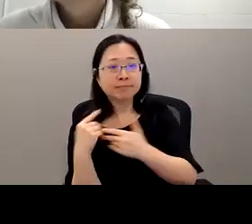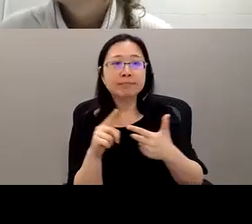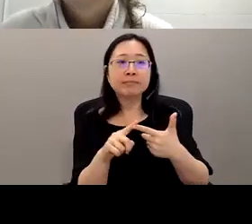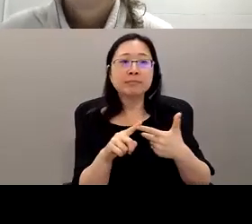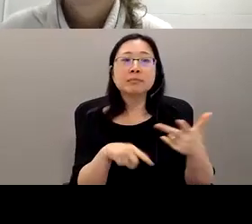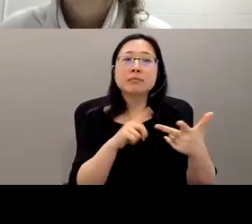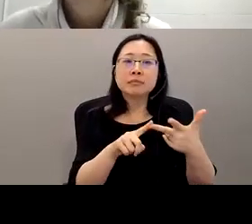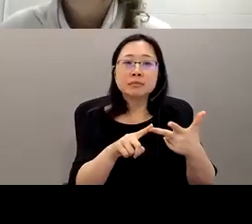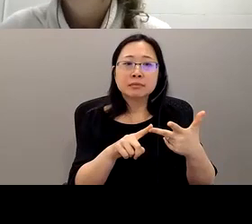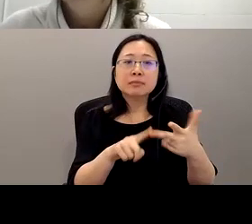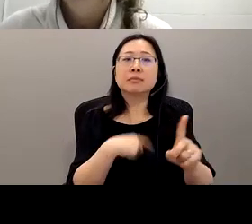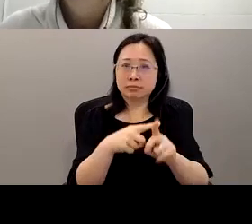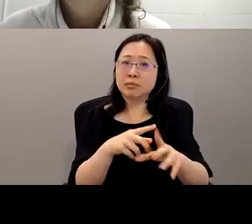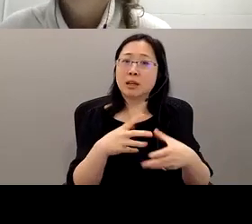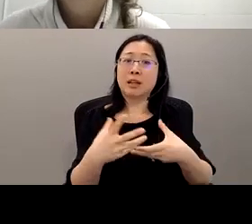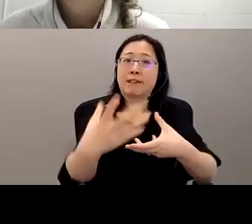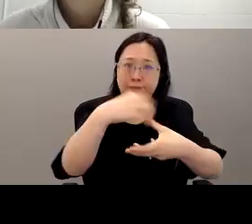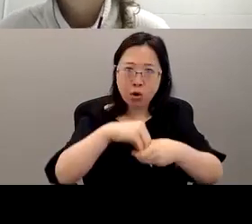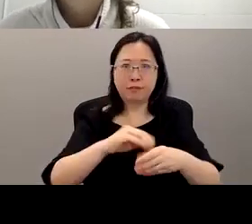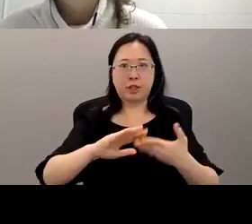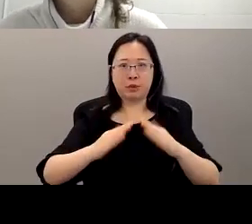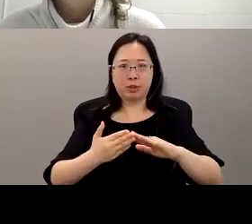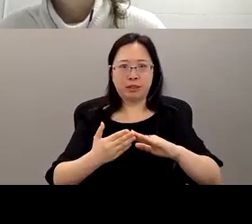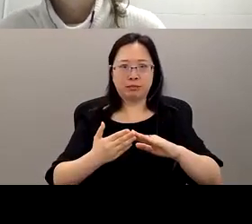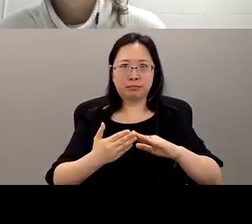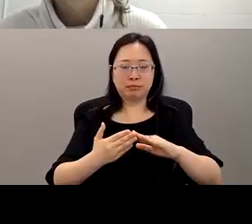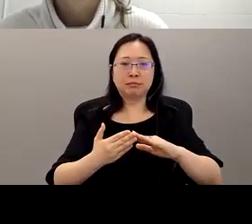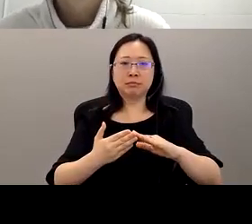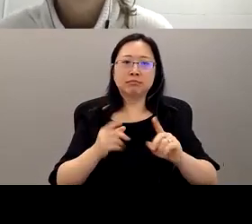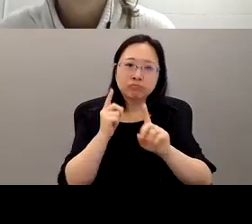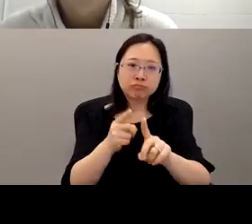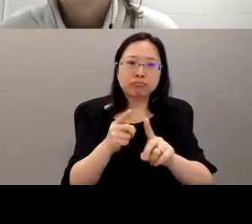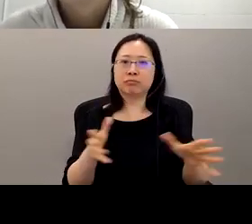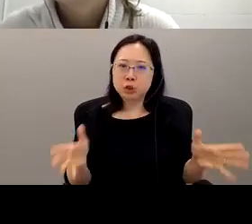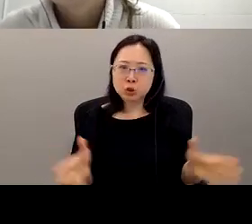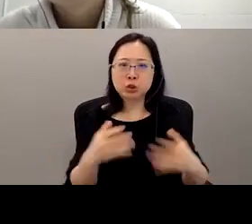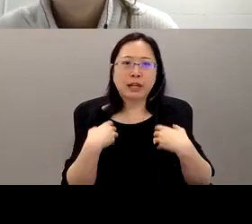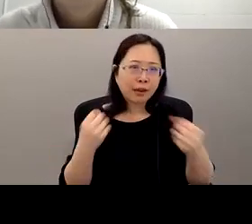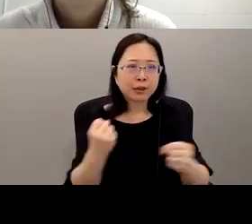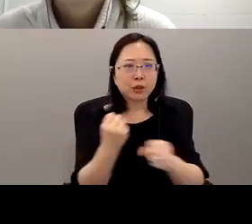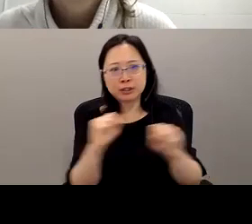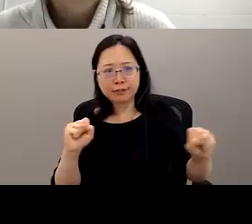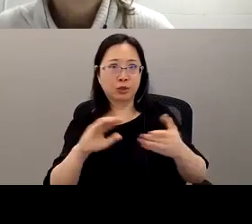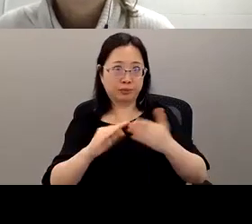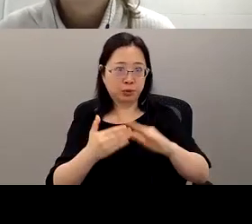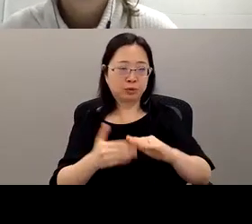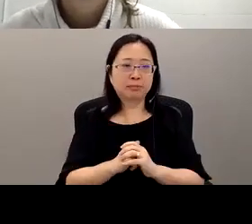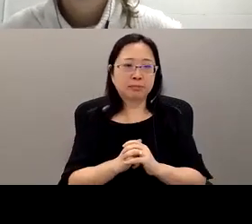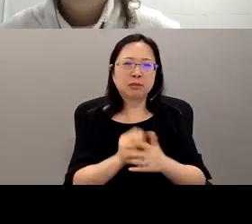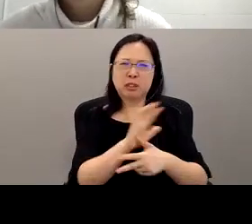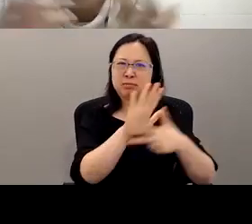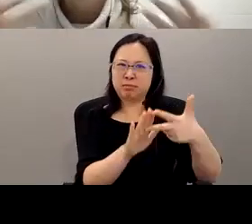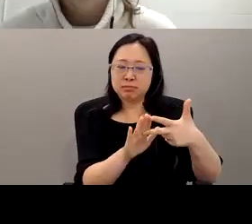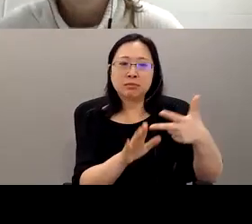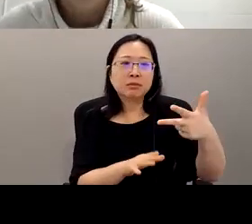community in creating healthier, safer communities. So that's all stakeholders. So for example, it may not just be the